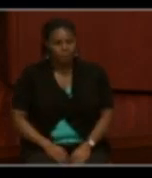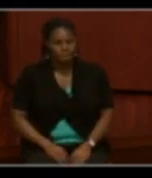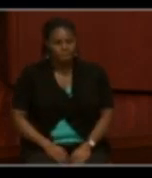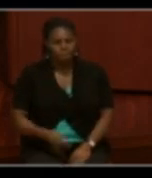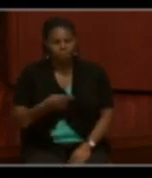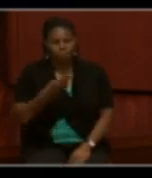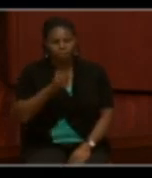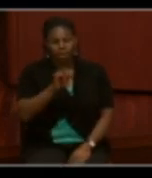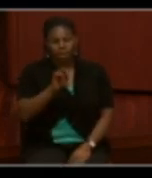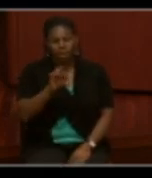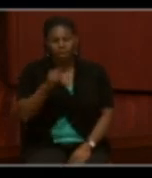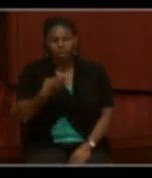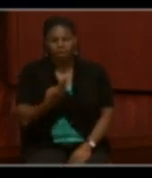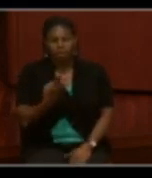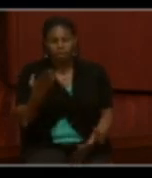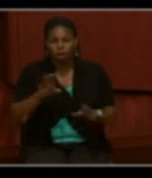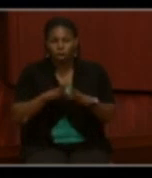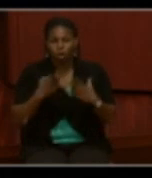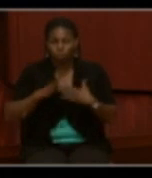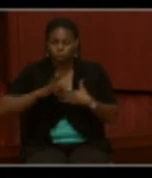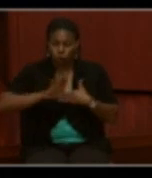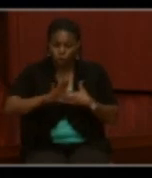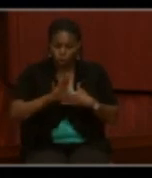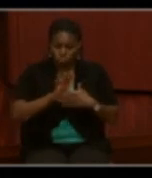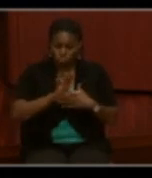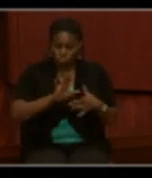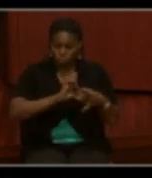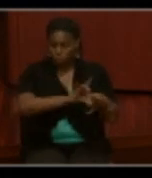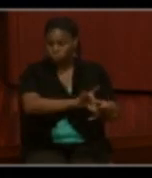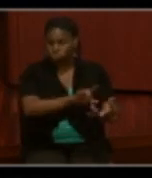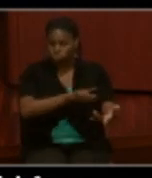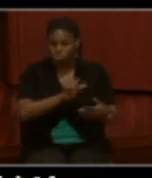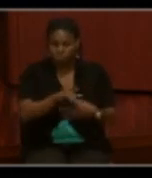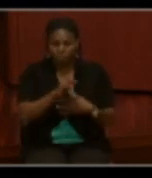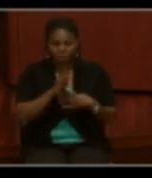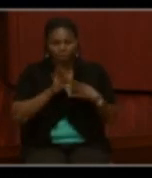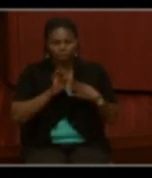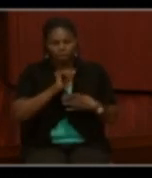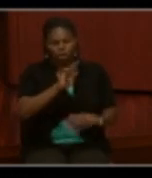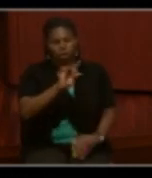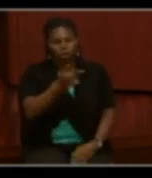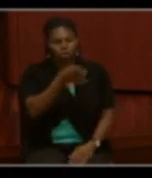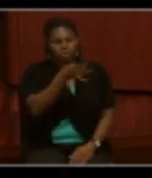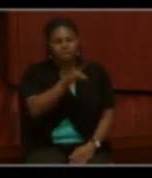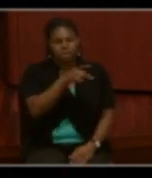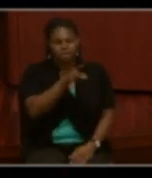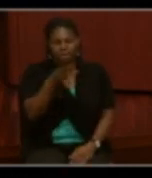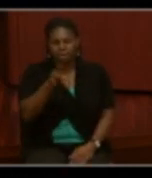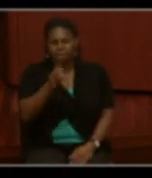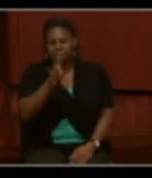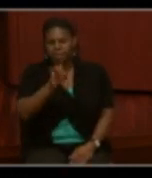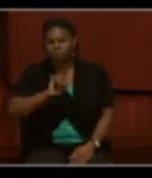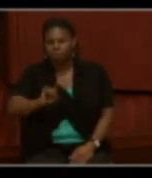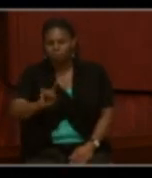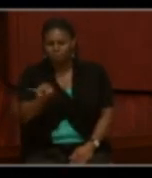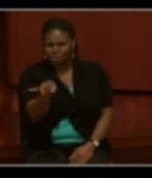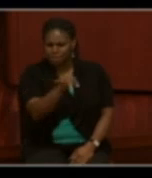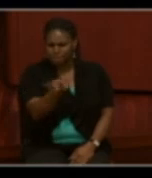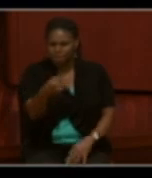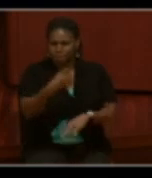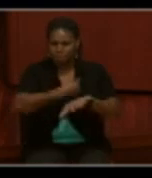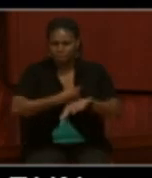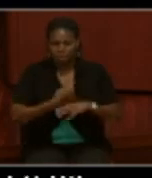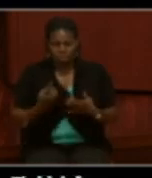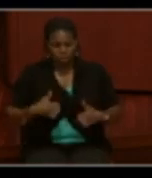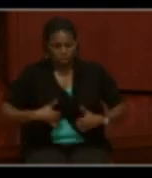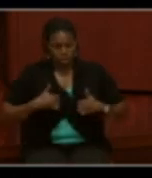Hannah Pope also opened her own Freedman's Bank account, August 18th, 1871, the same day. Her residence is given